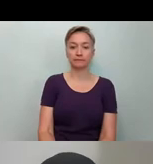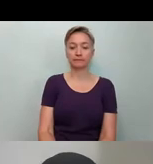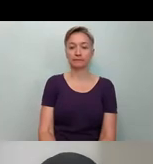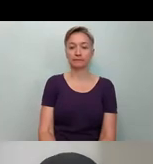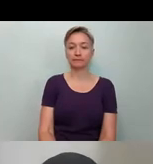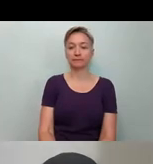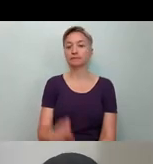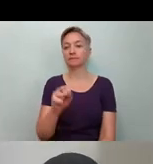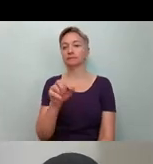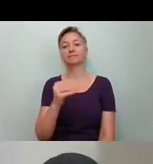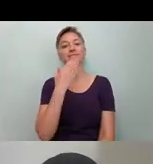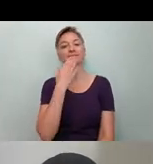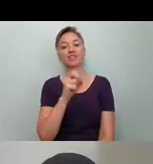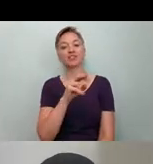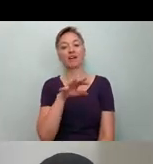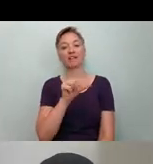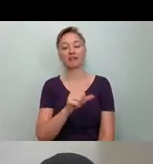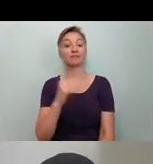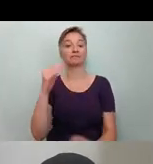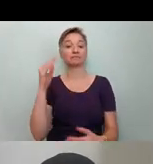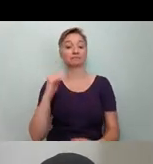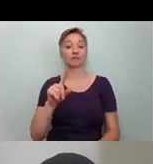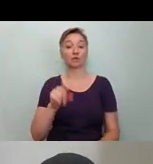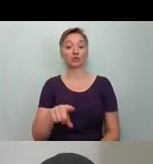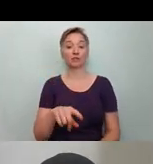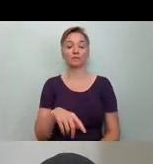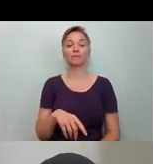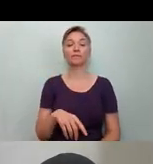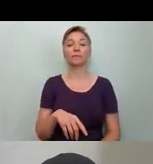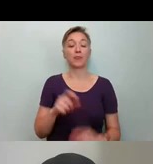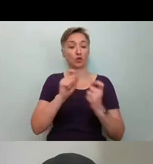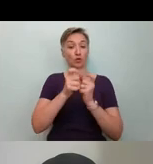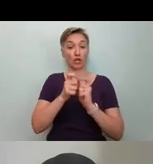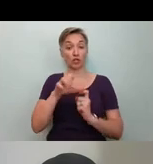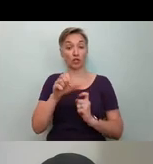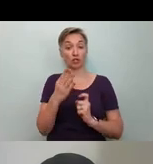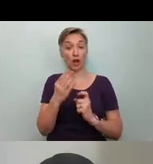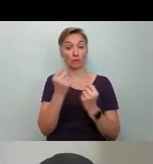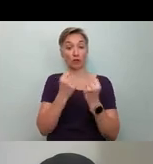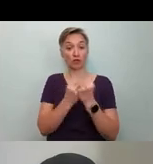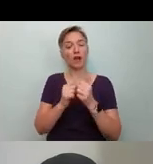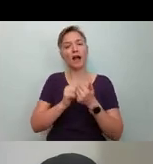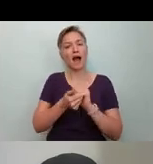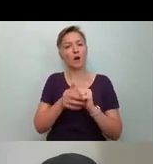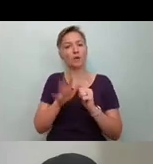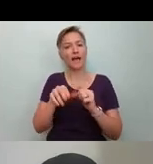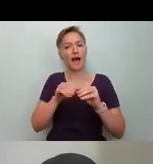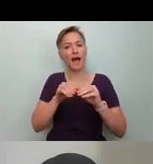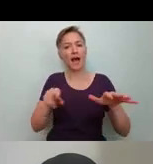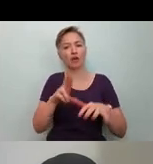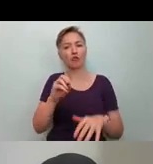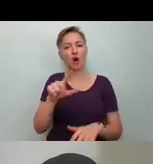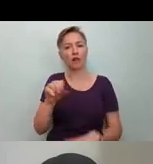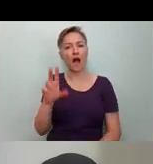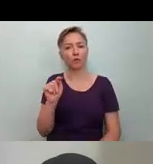Thanks, Sonia. The next question is, how will changes to the job structure be rolled out? And will supervisors and